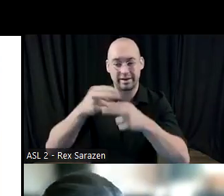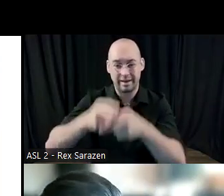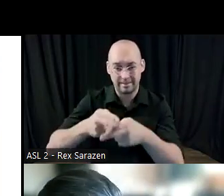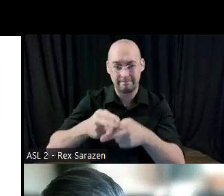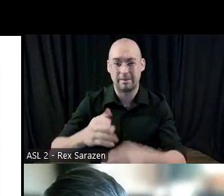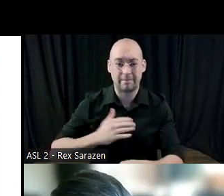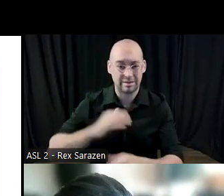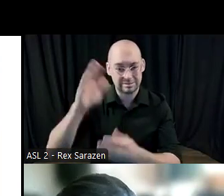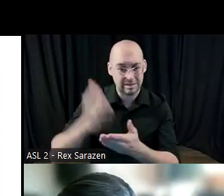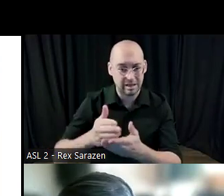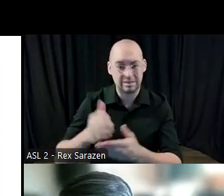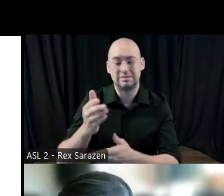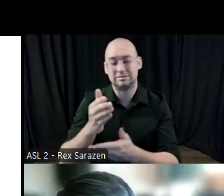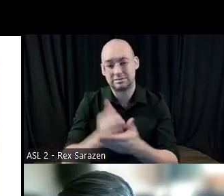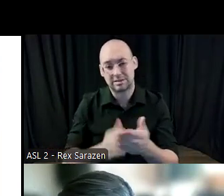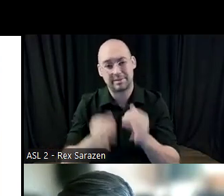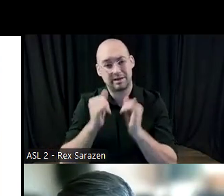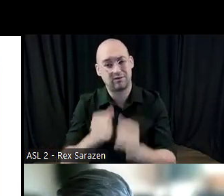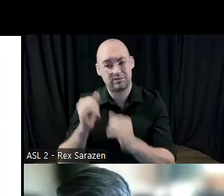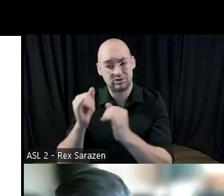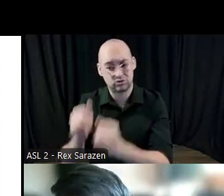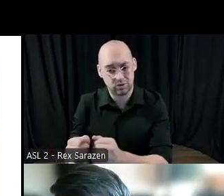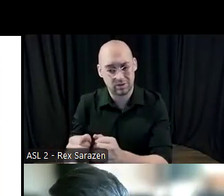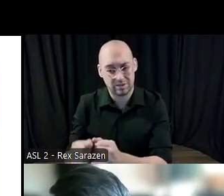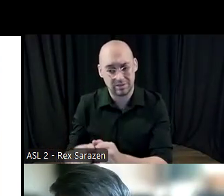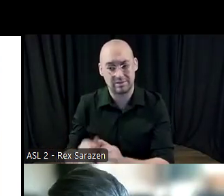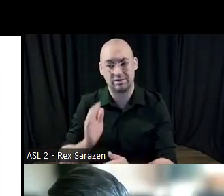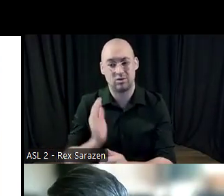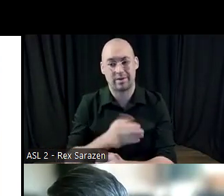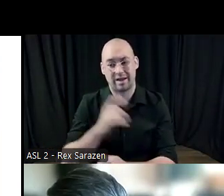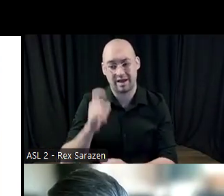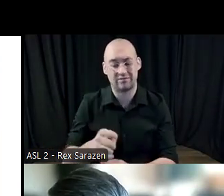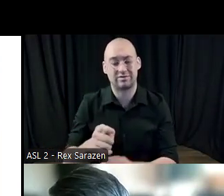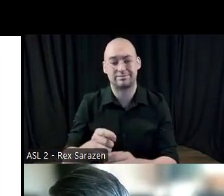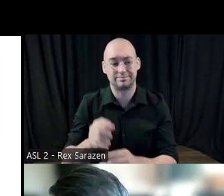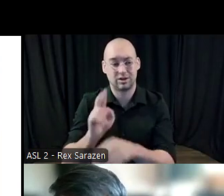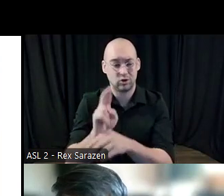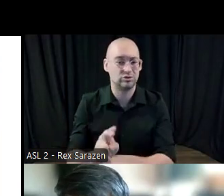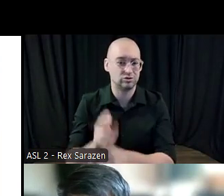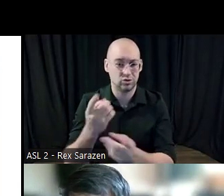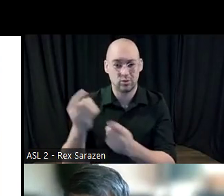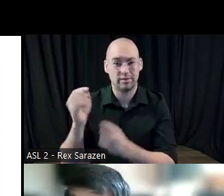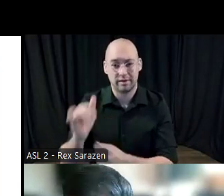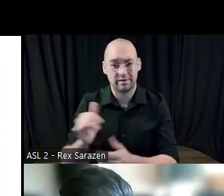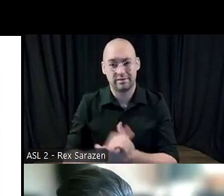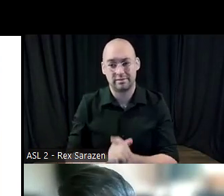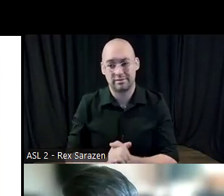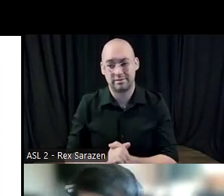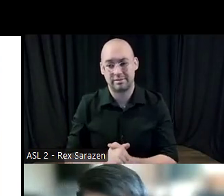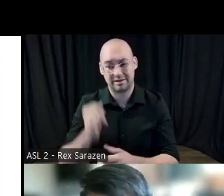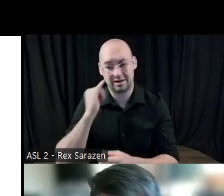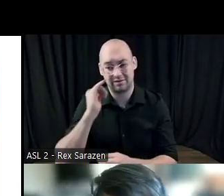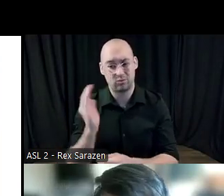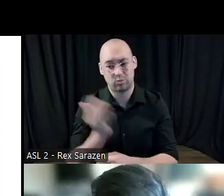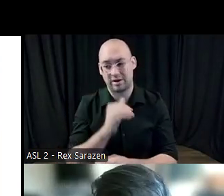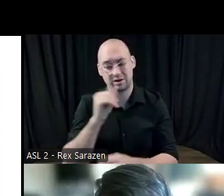some individual. Because we have to get used to doing that. Because if we don't do that,